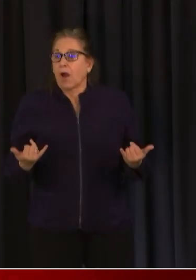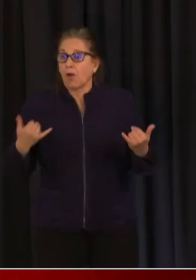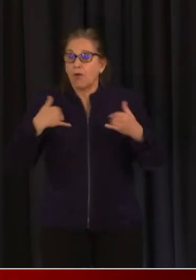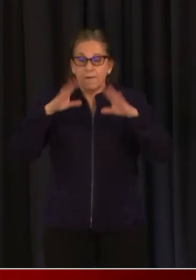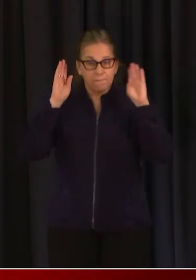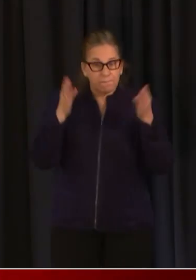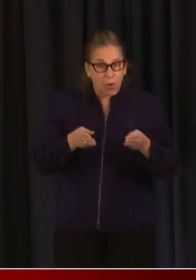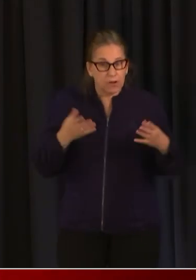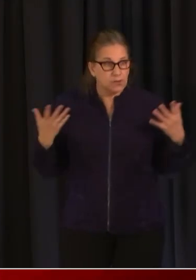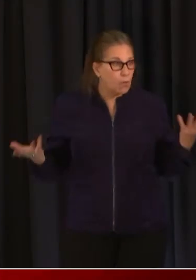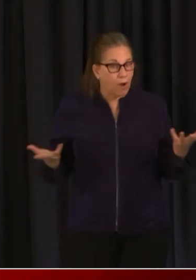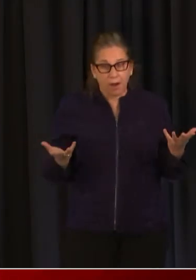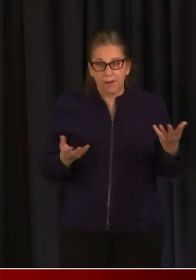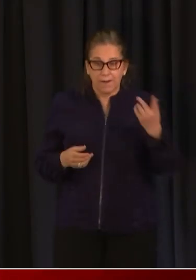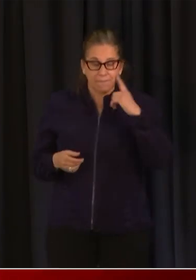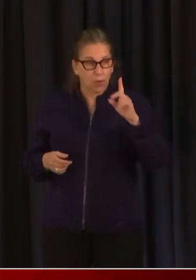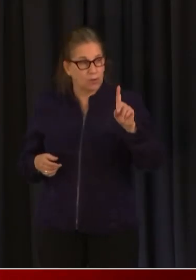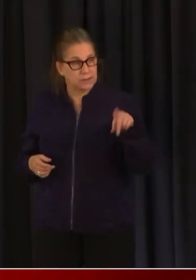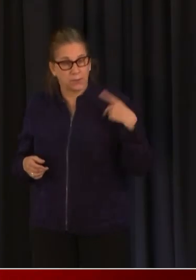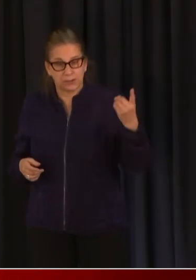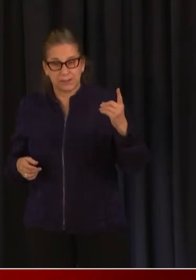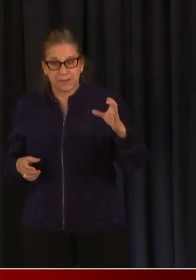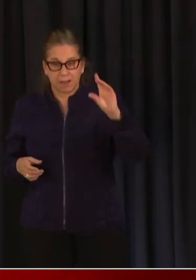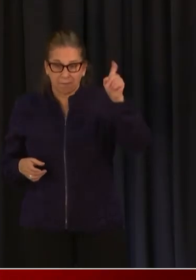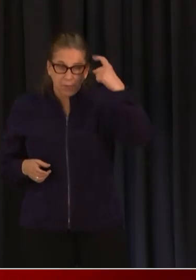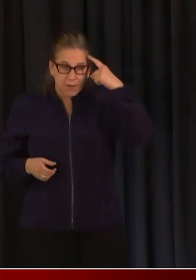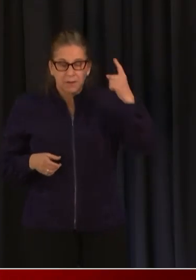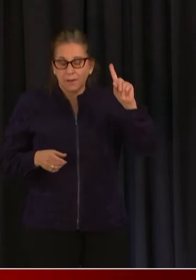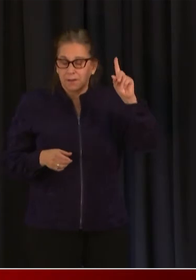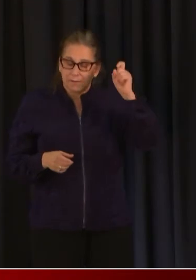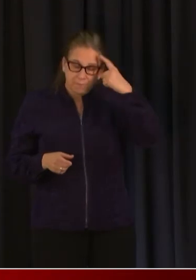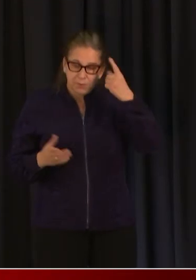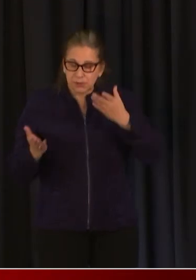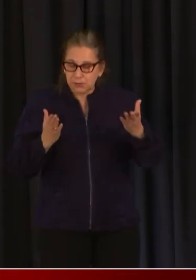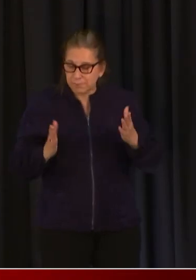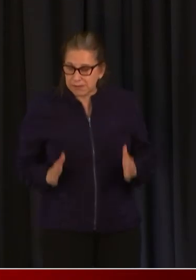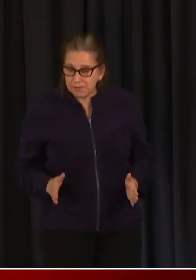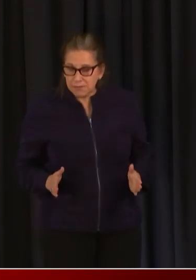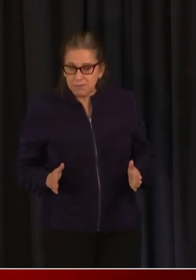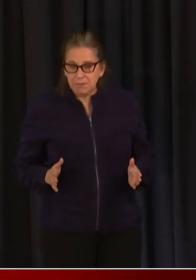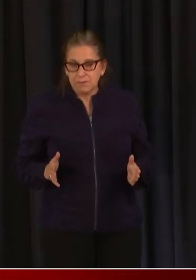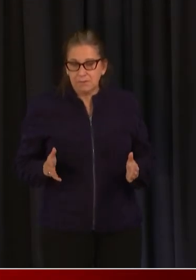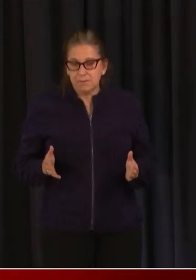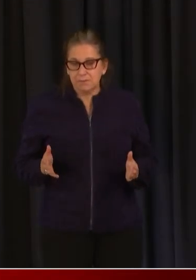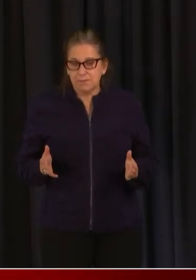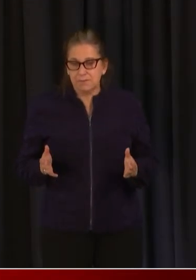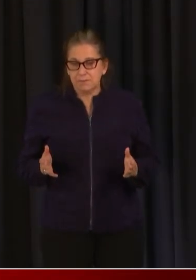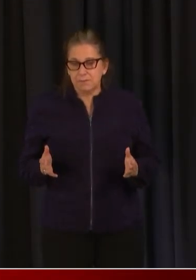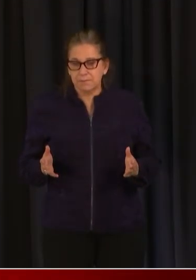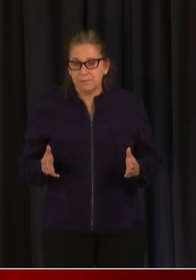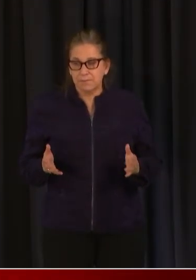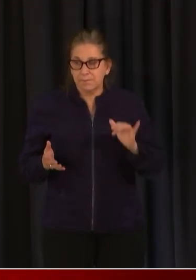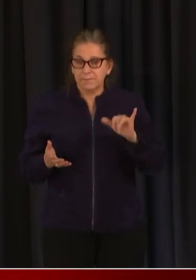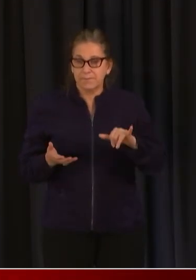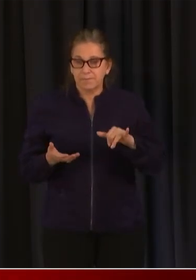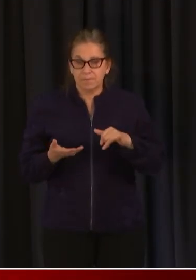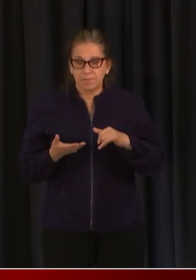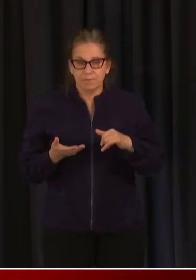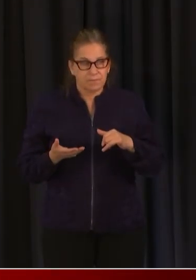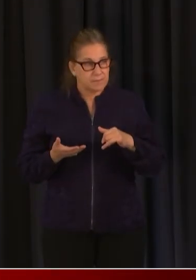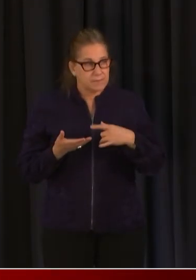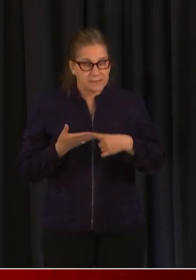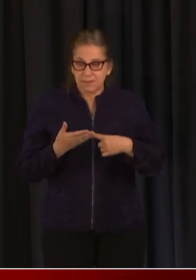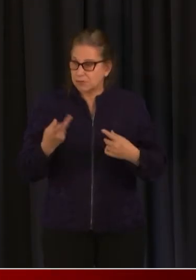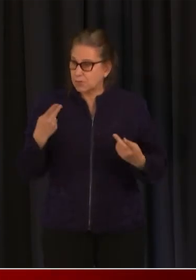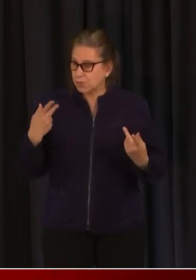on in terms of DC government and government services, and that's the discussion you're having. Is that what you're